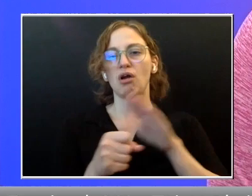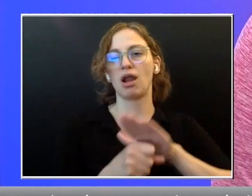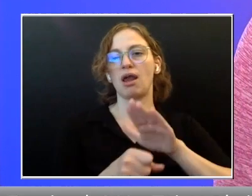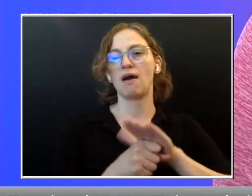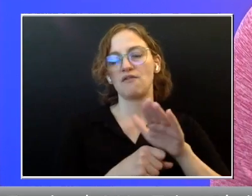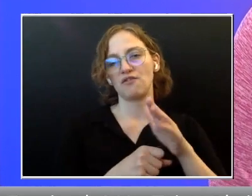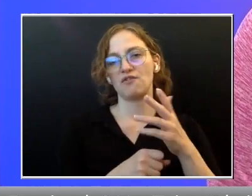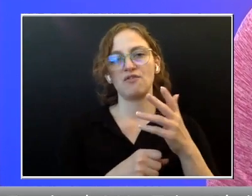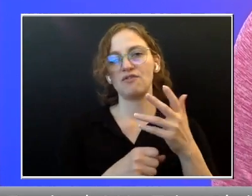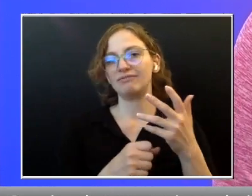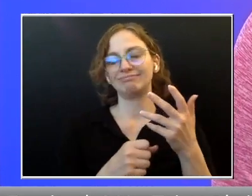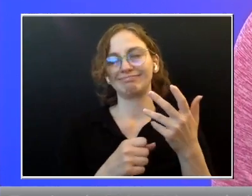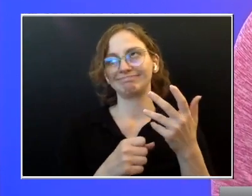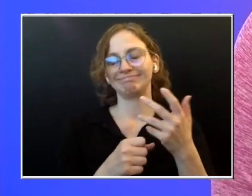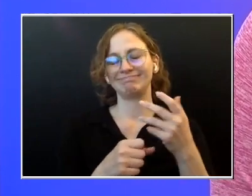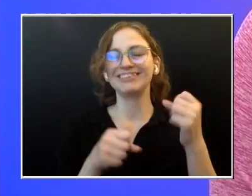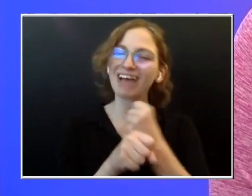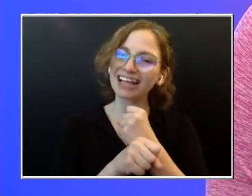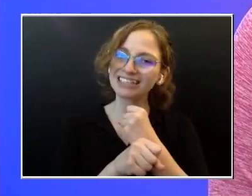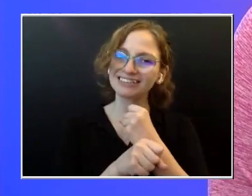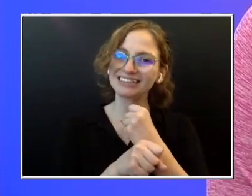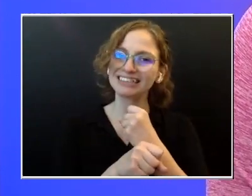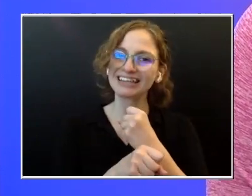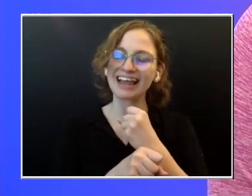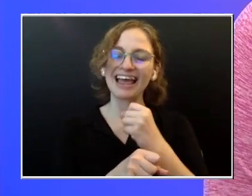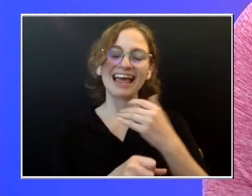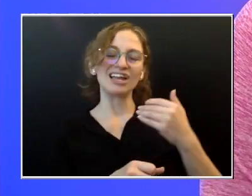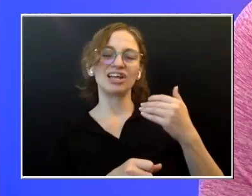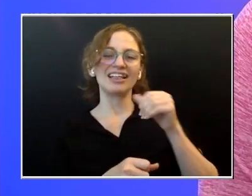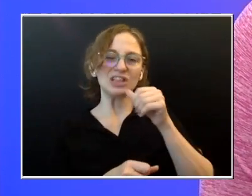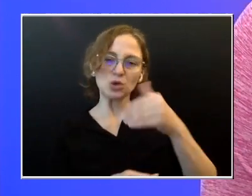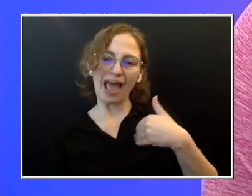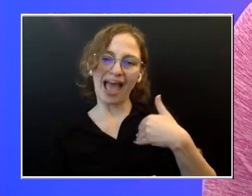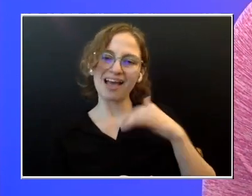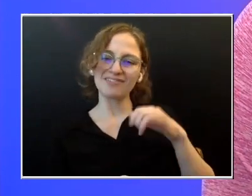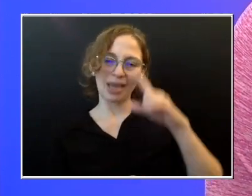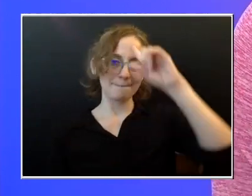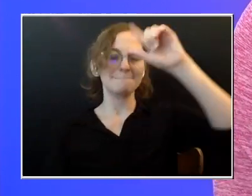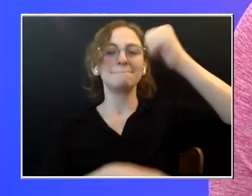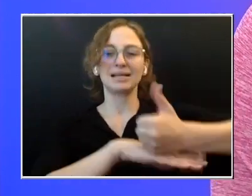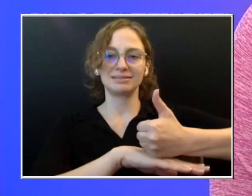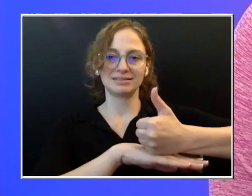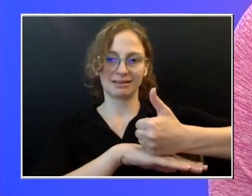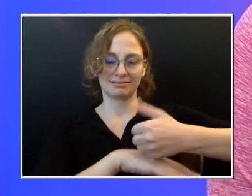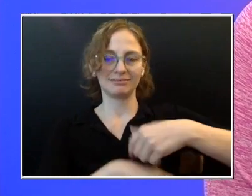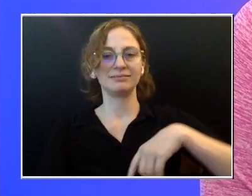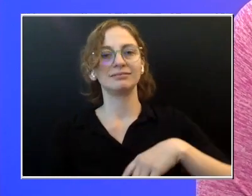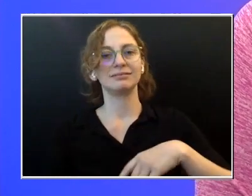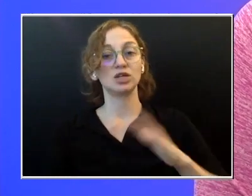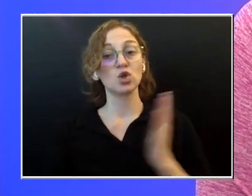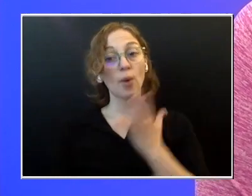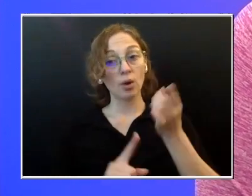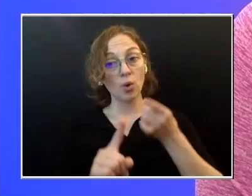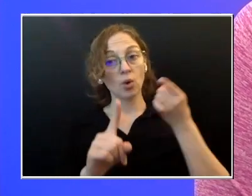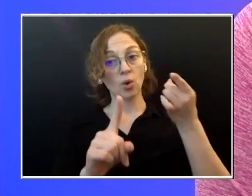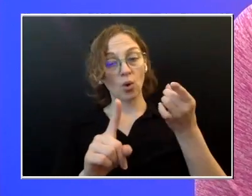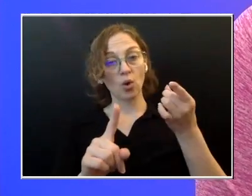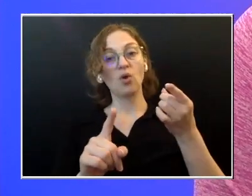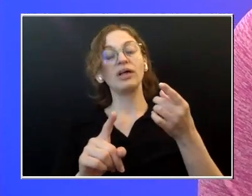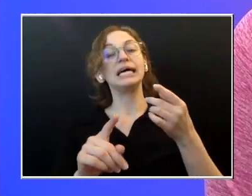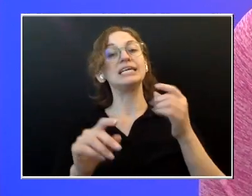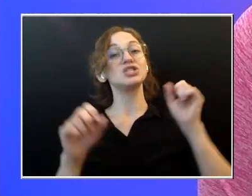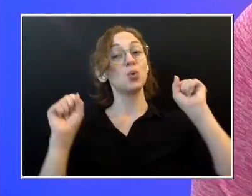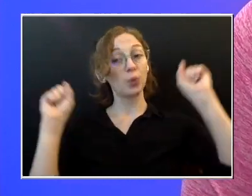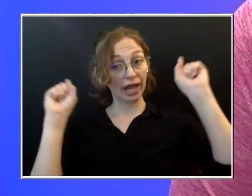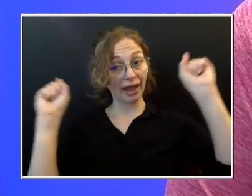it, and the mindset. And so the goal of the foundation is working out, and for me to be able to provide them,